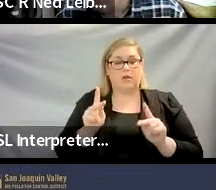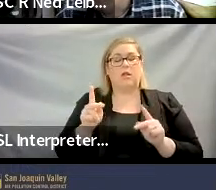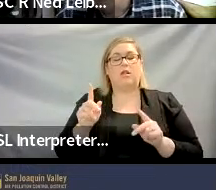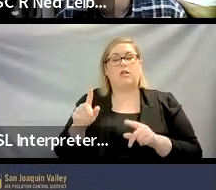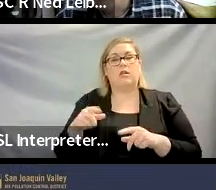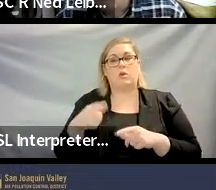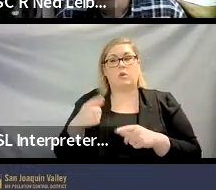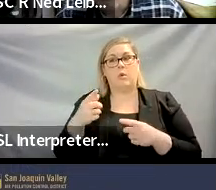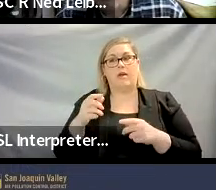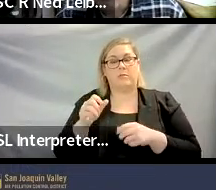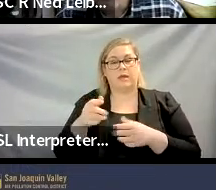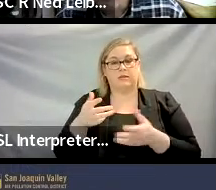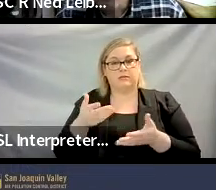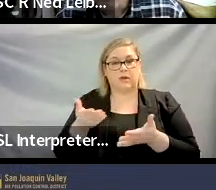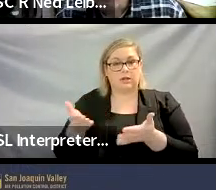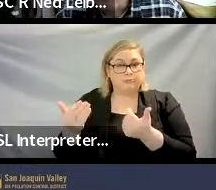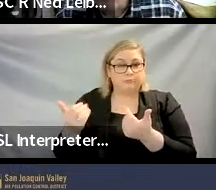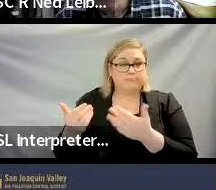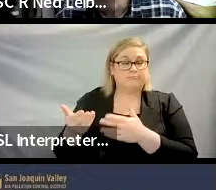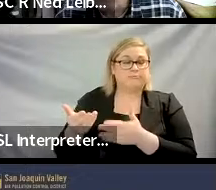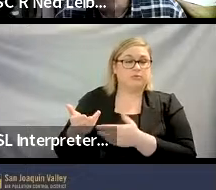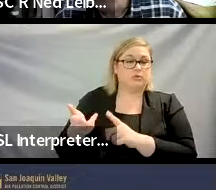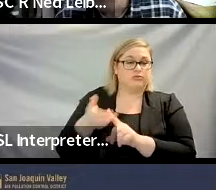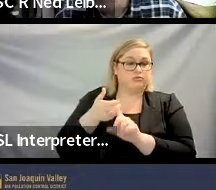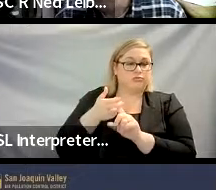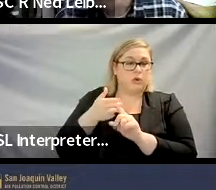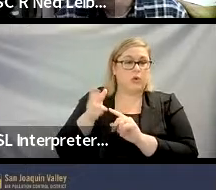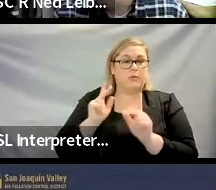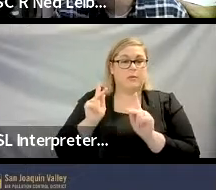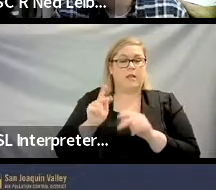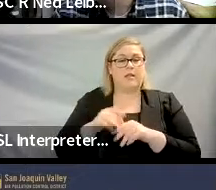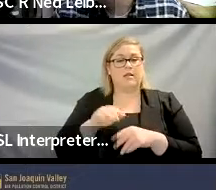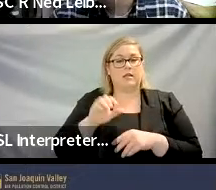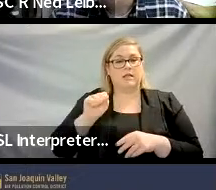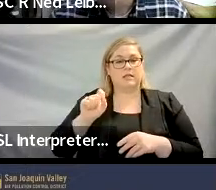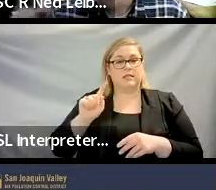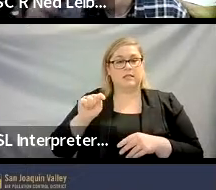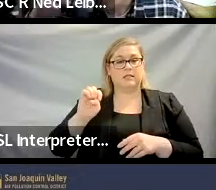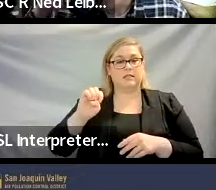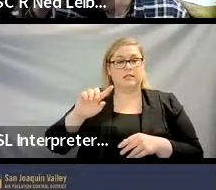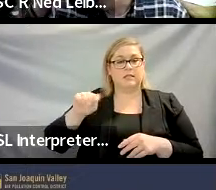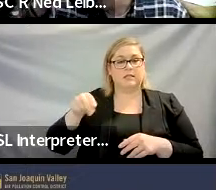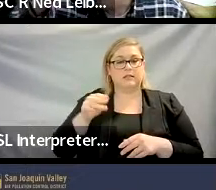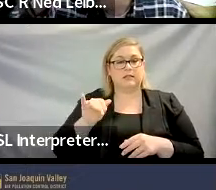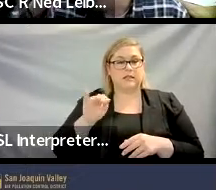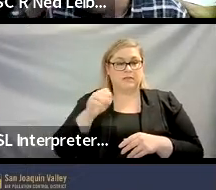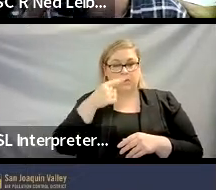to recruit folks. And if Stephanie is able to, you can go ahead and share now if you're there.